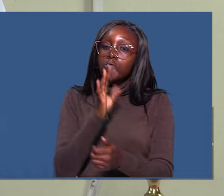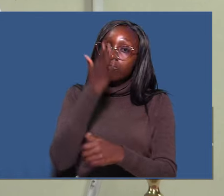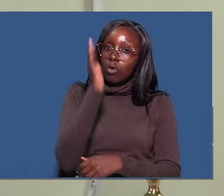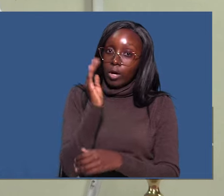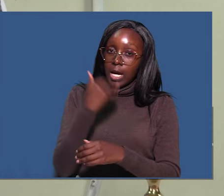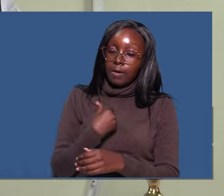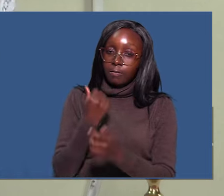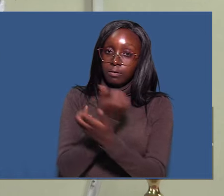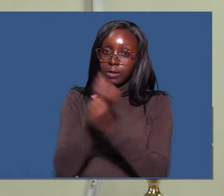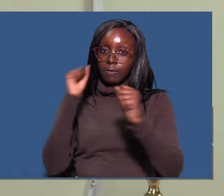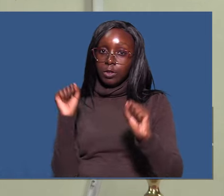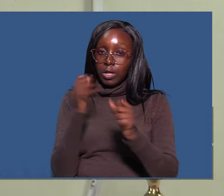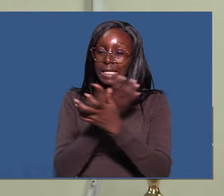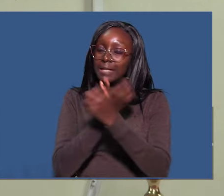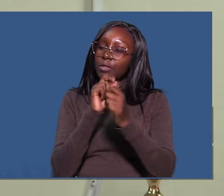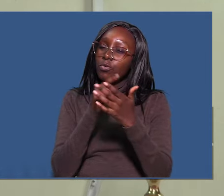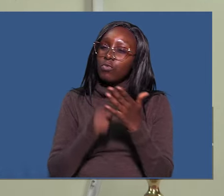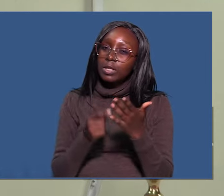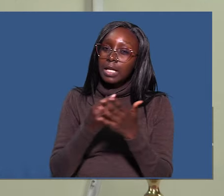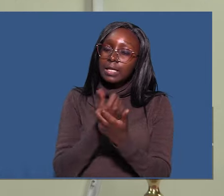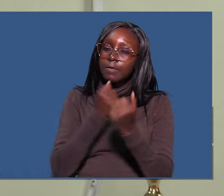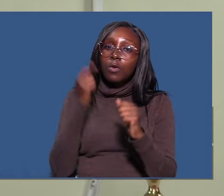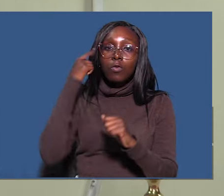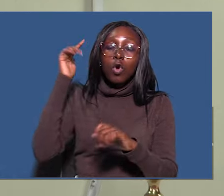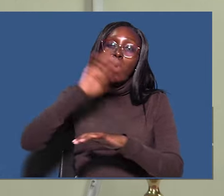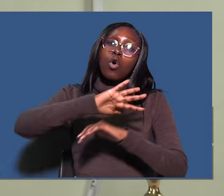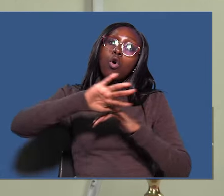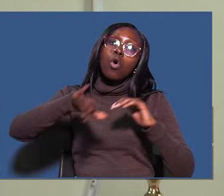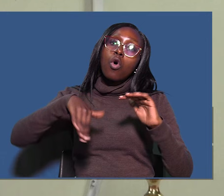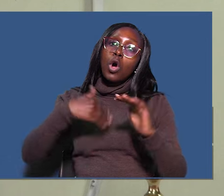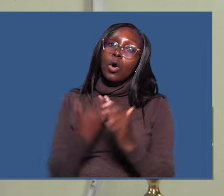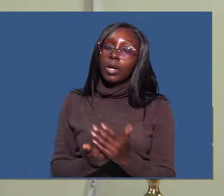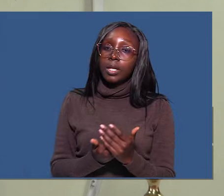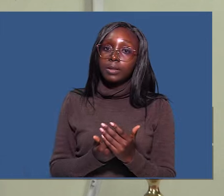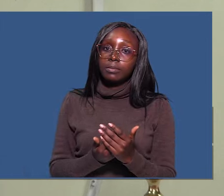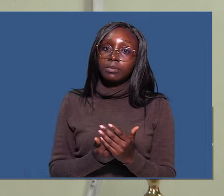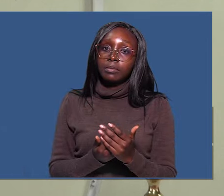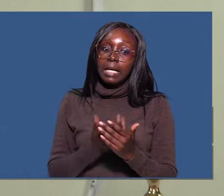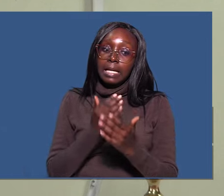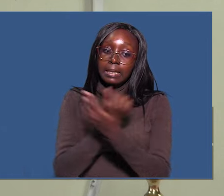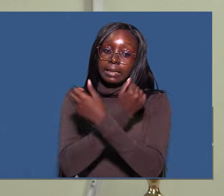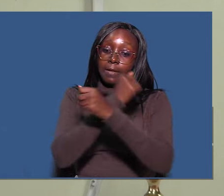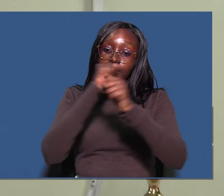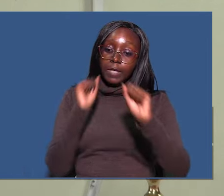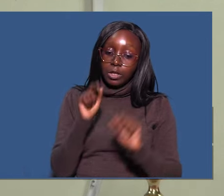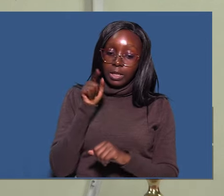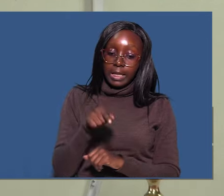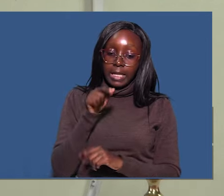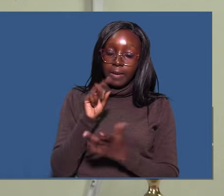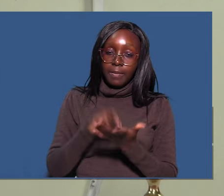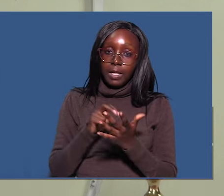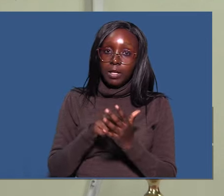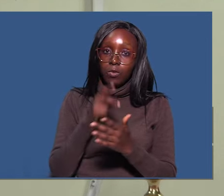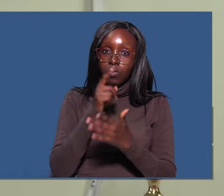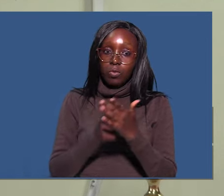And who is salvation? Salvation for everyone. He says salvation for everyone. Salvation here means deliverance.